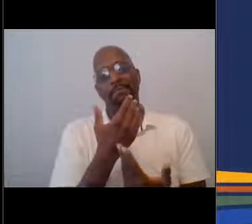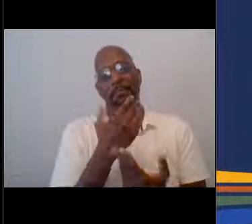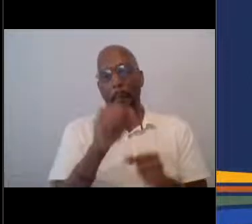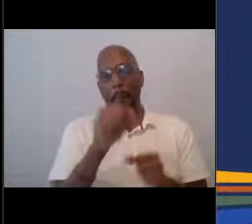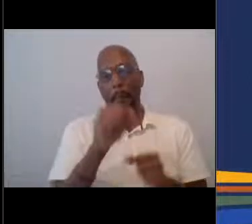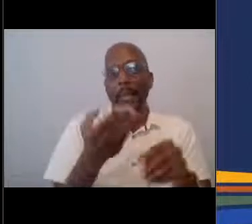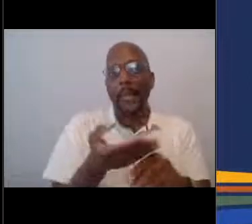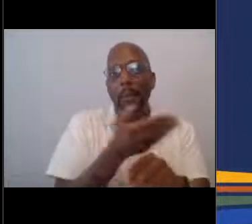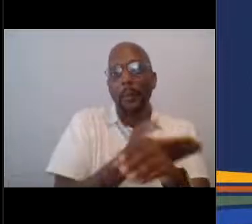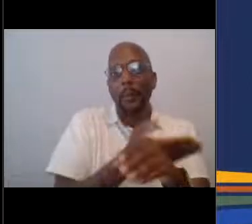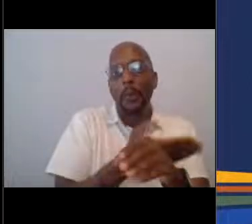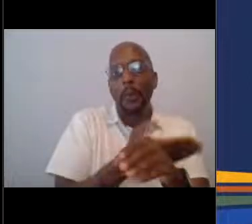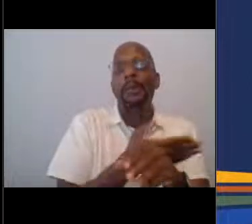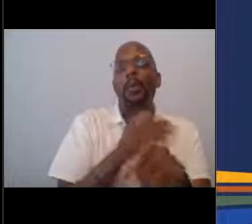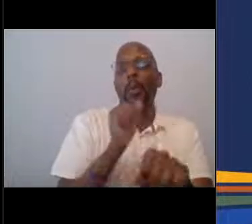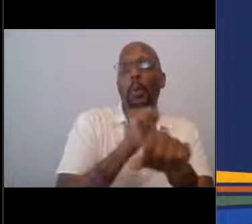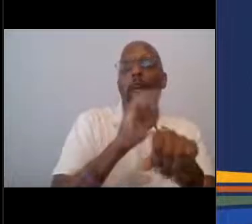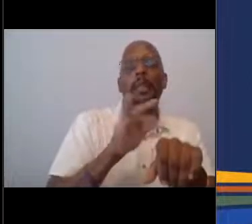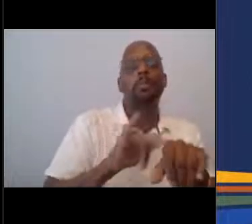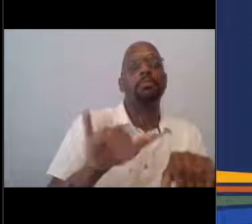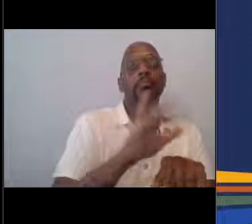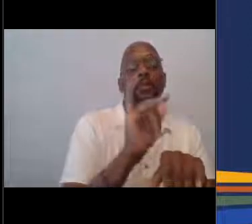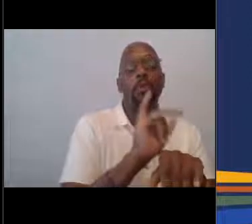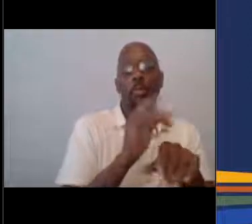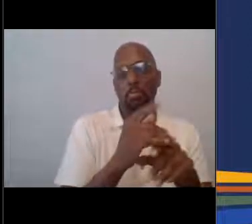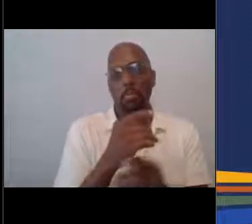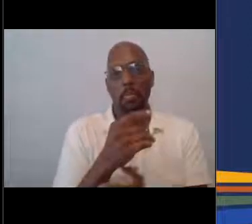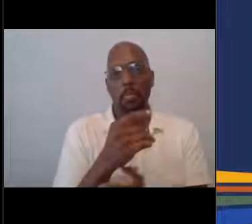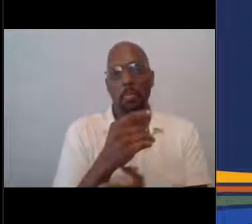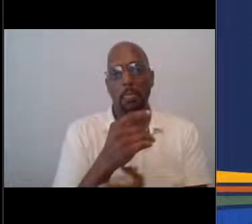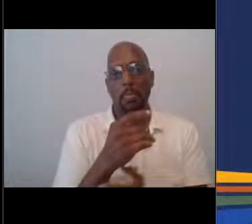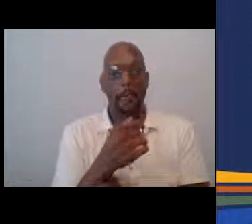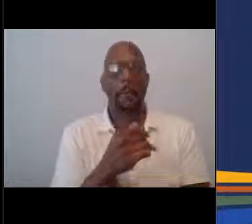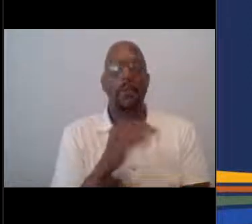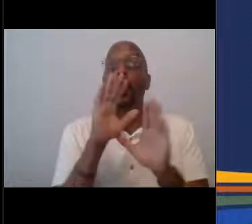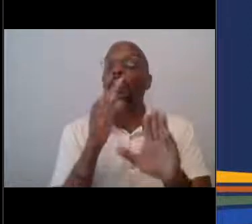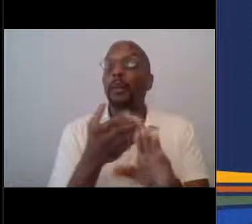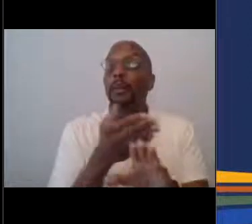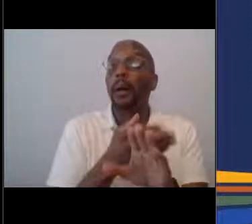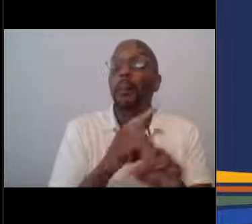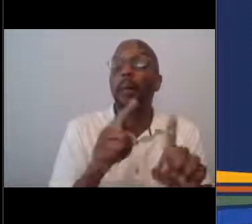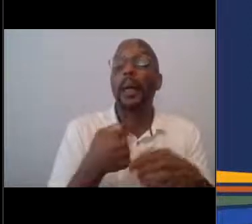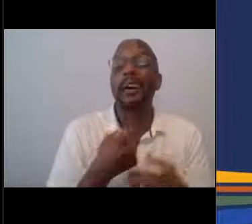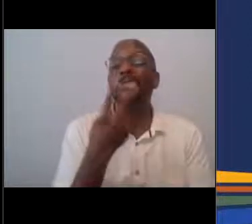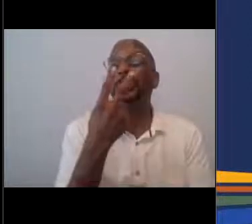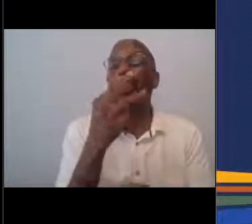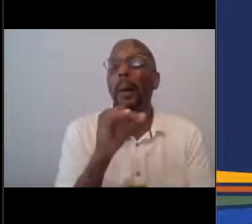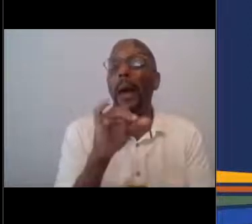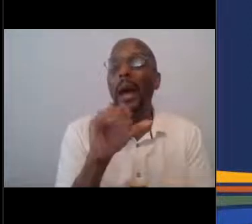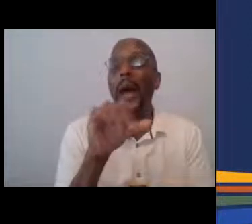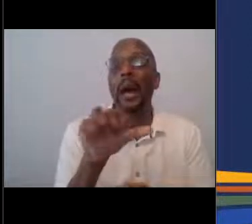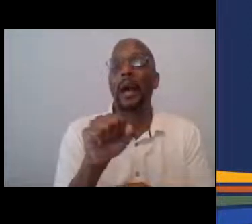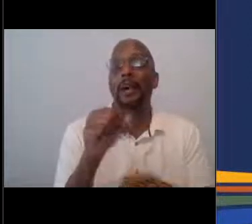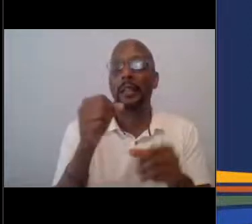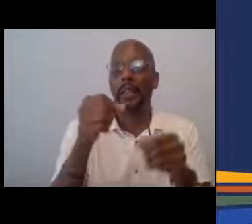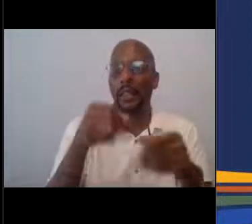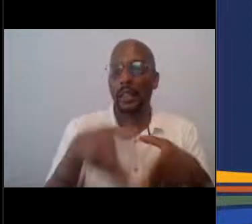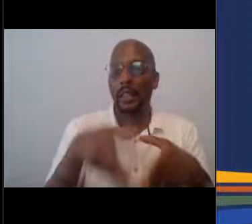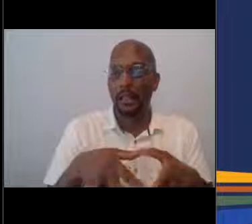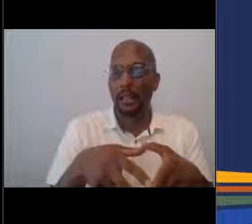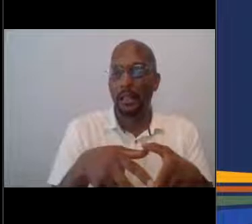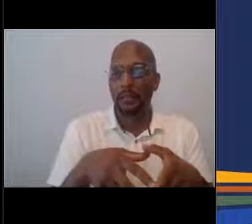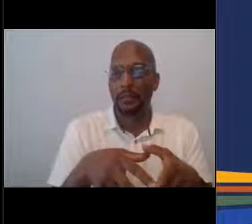construction as well, thanks to SB1. While we've made great progress, we still have the 2.5 miles left to go in the Santa Barbara and